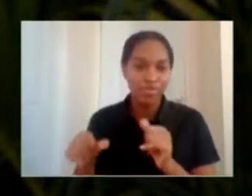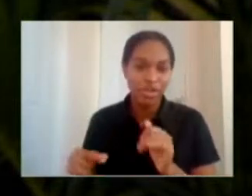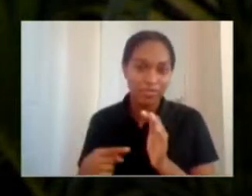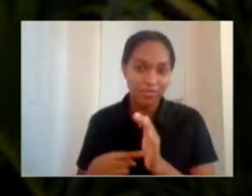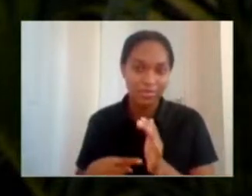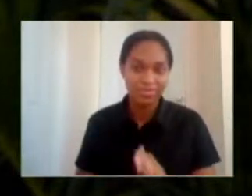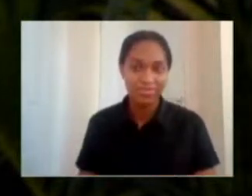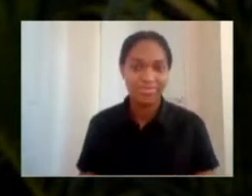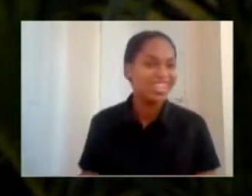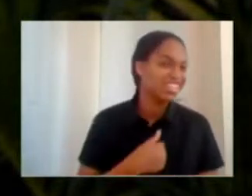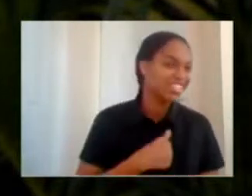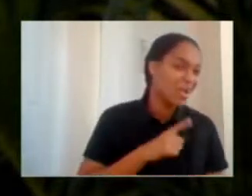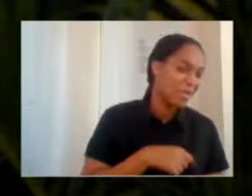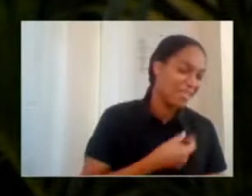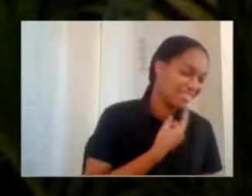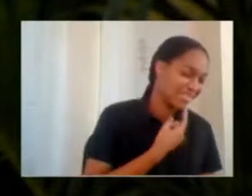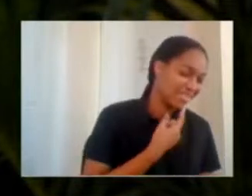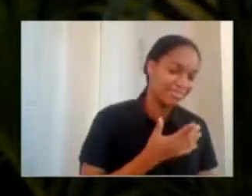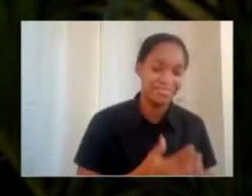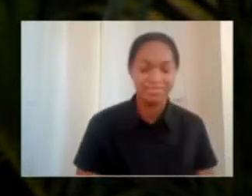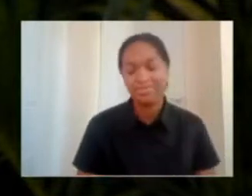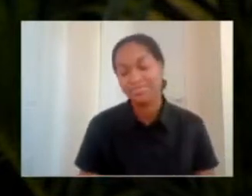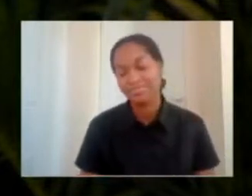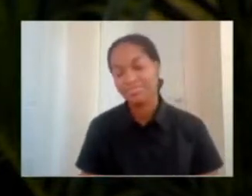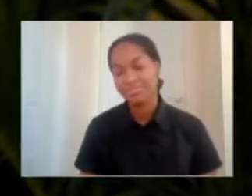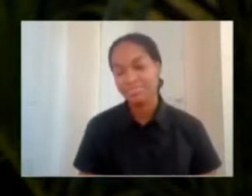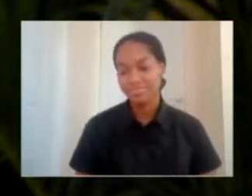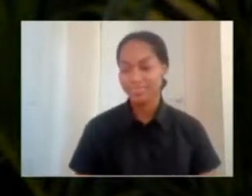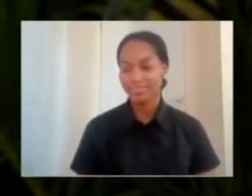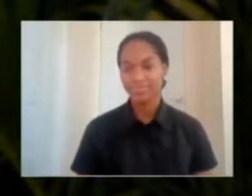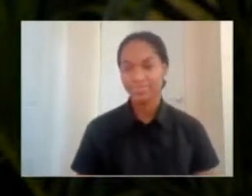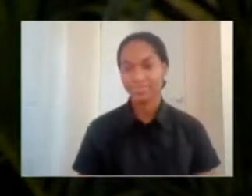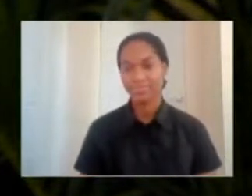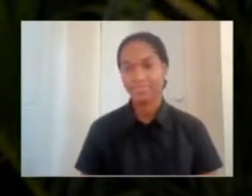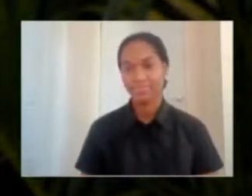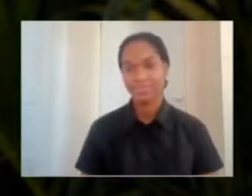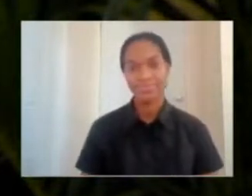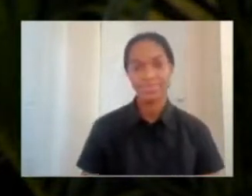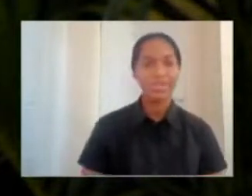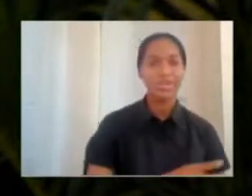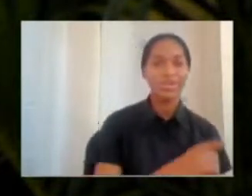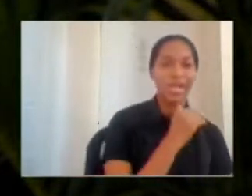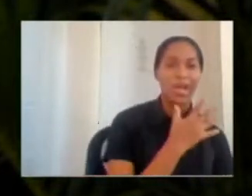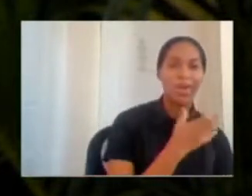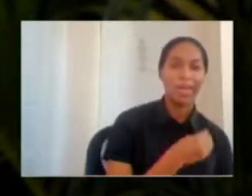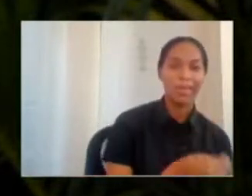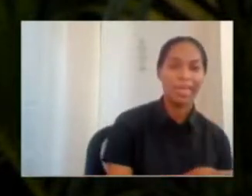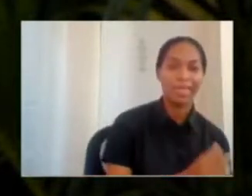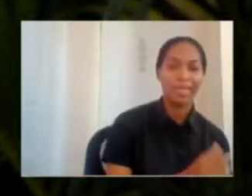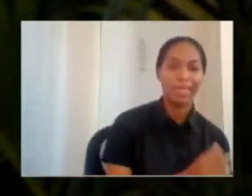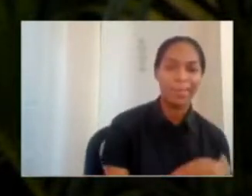say that. Yeah. And so you don't want to buy a set.